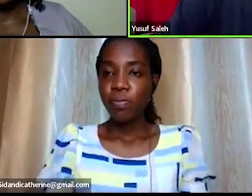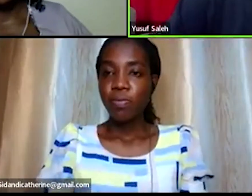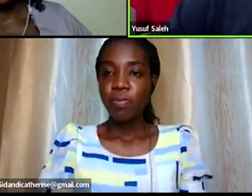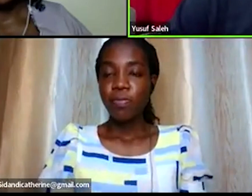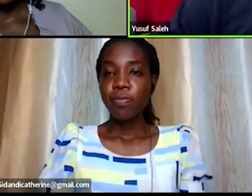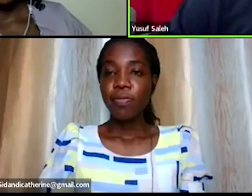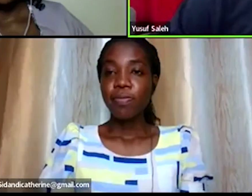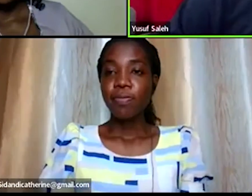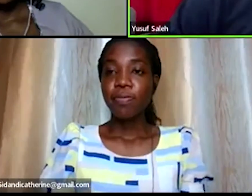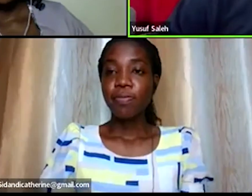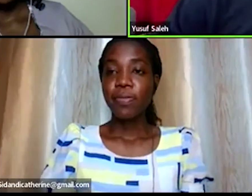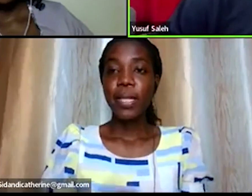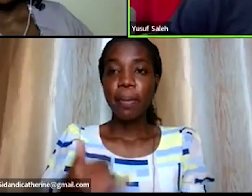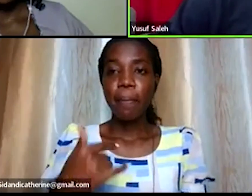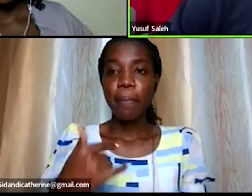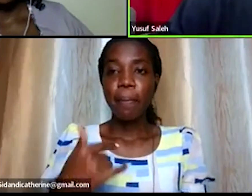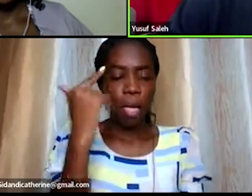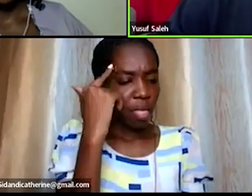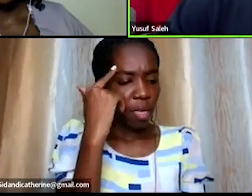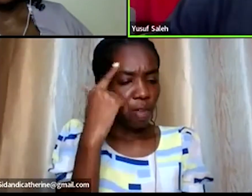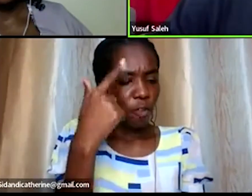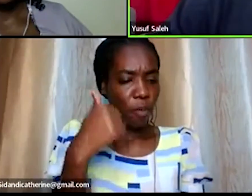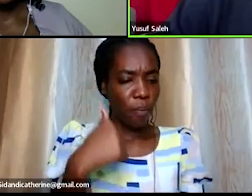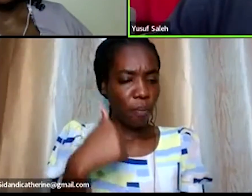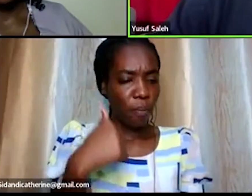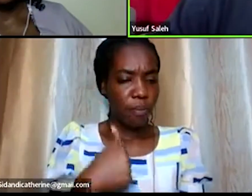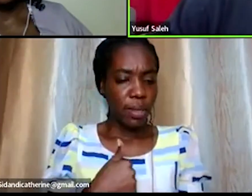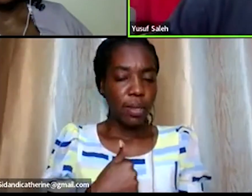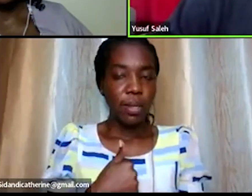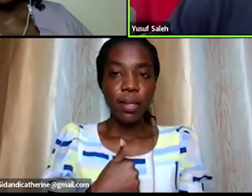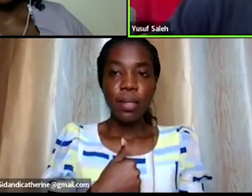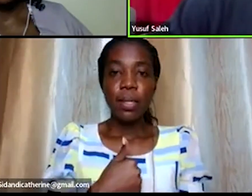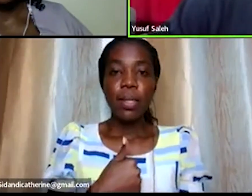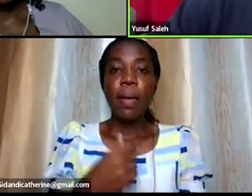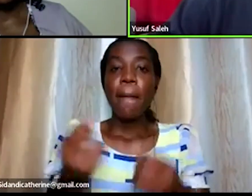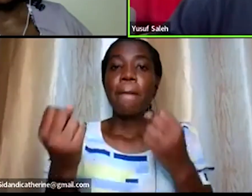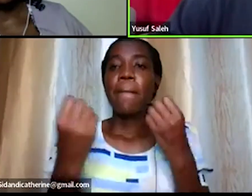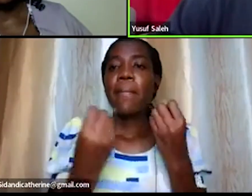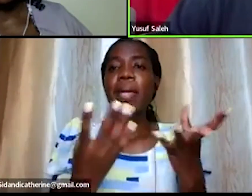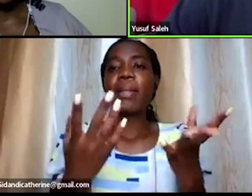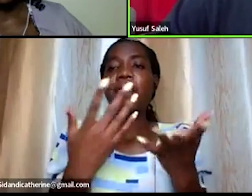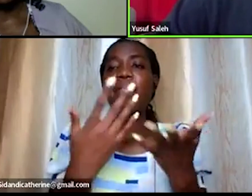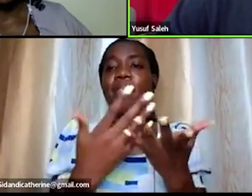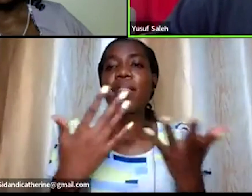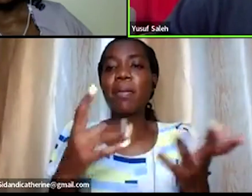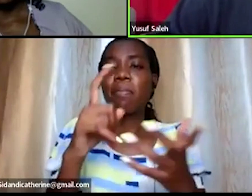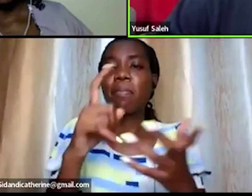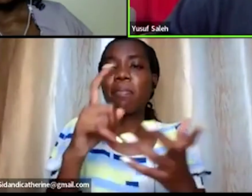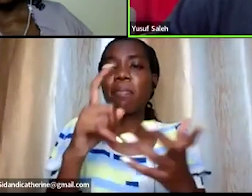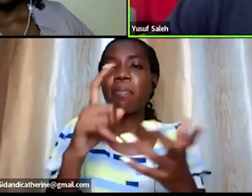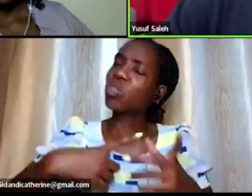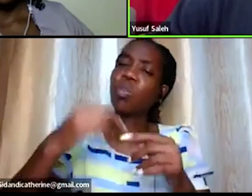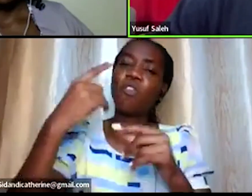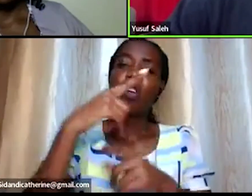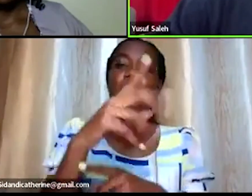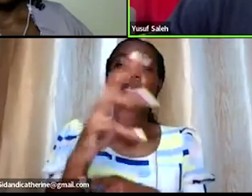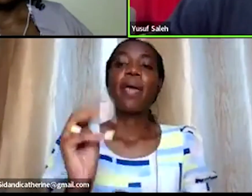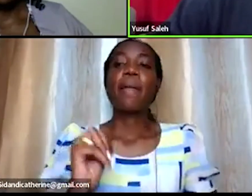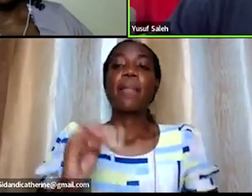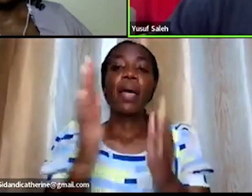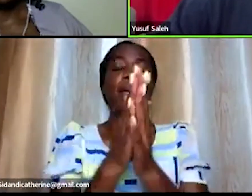I think for me, most of these things you have to go for them, and you have to prove